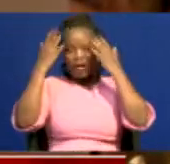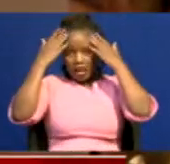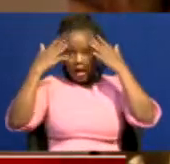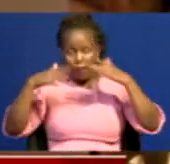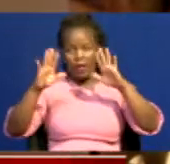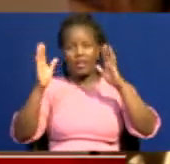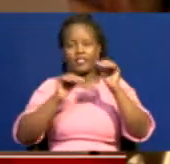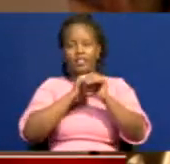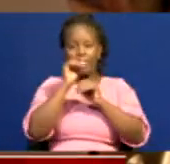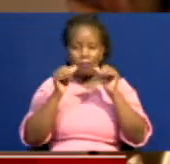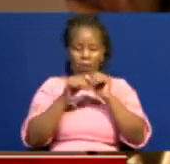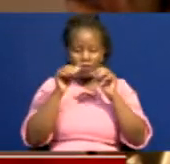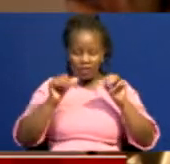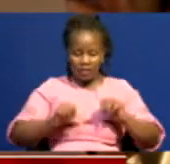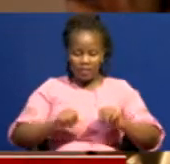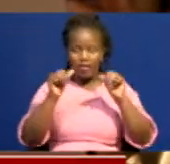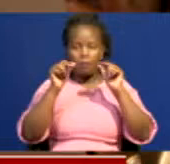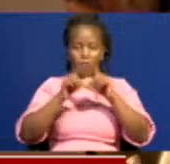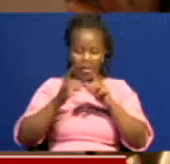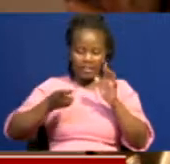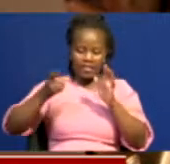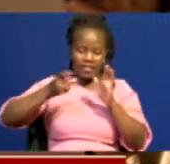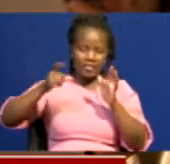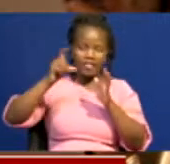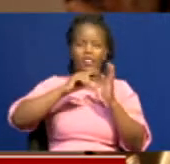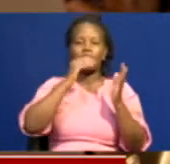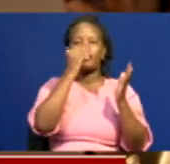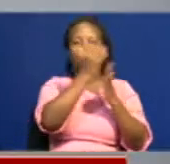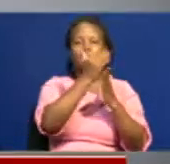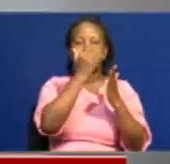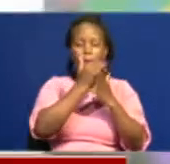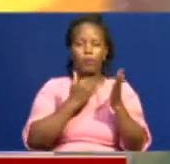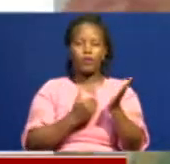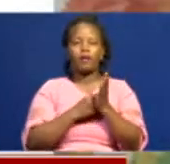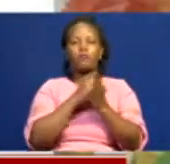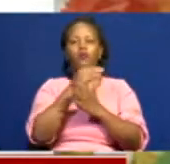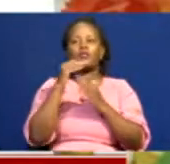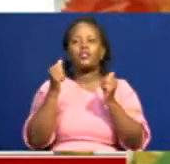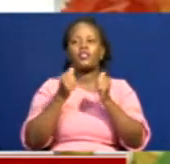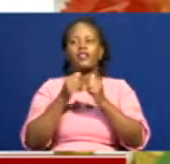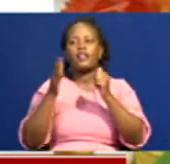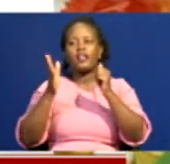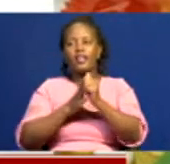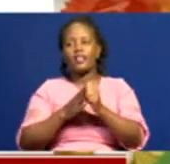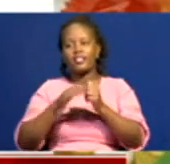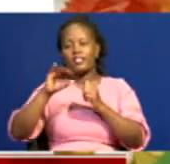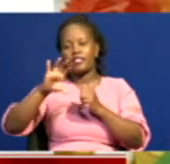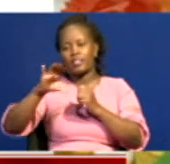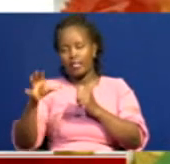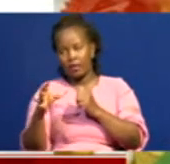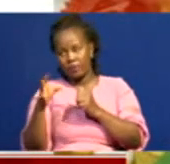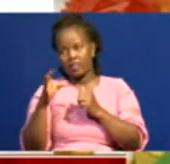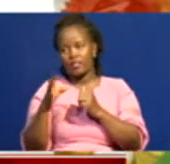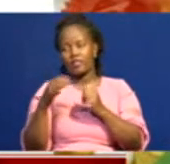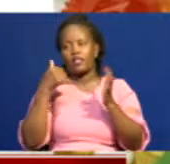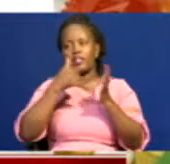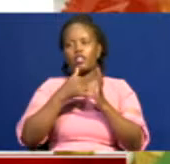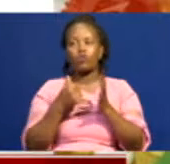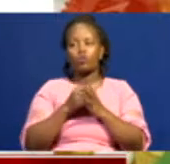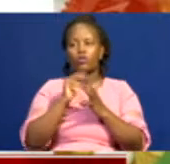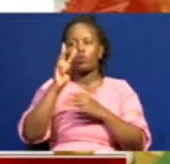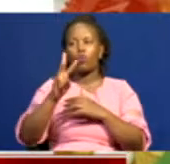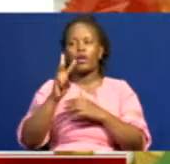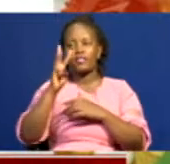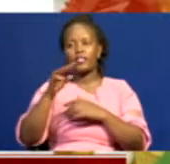and sustainable increases in family planning program across 19 counties, among them Wajir, Garissa, Mandera,